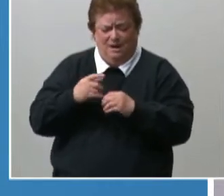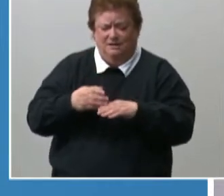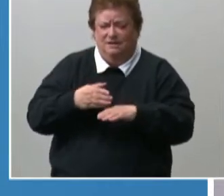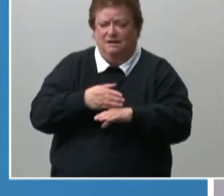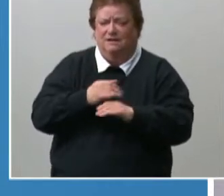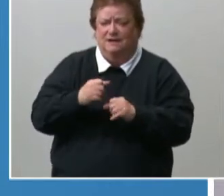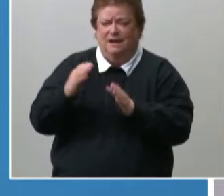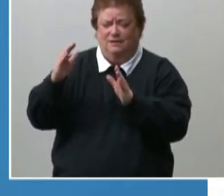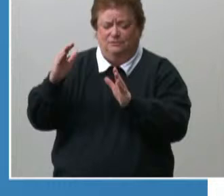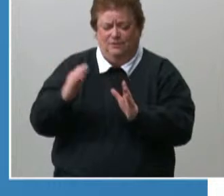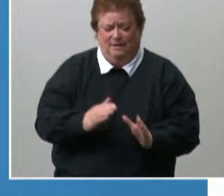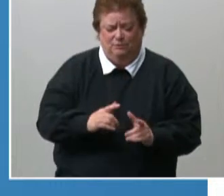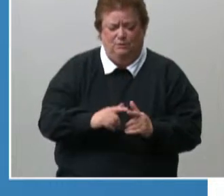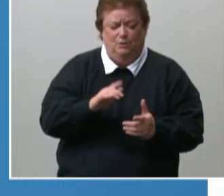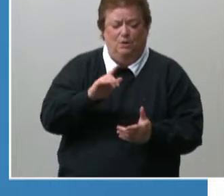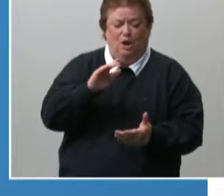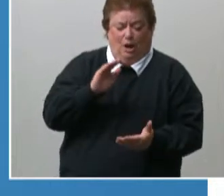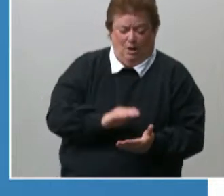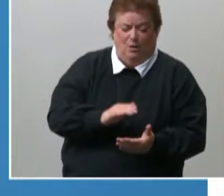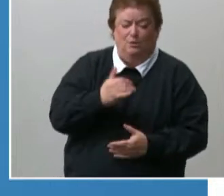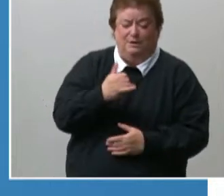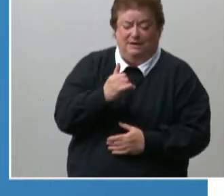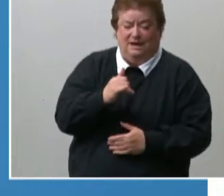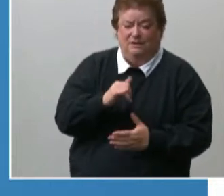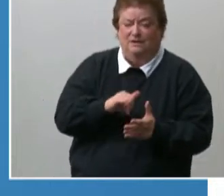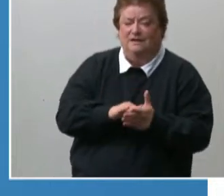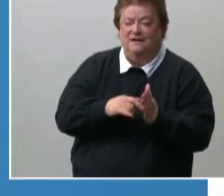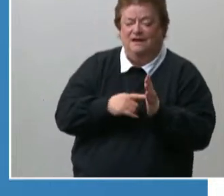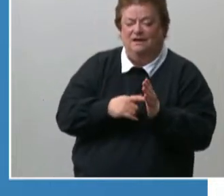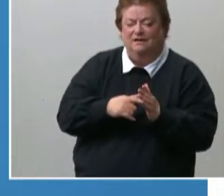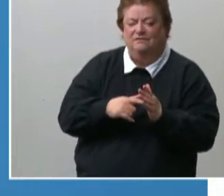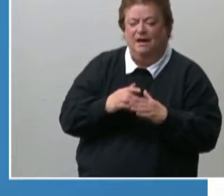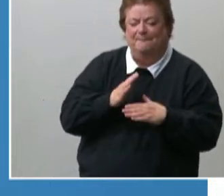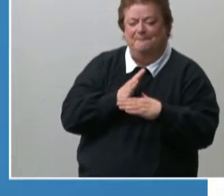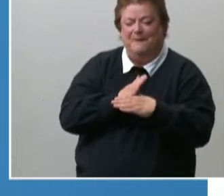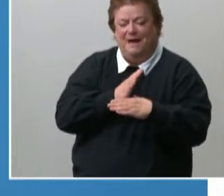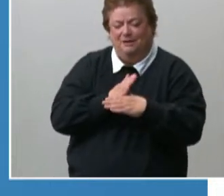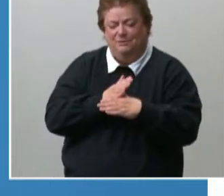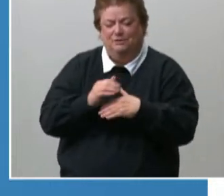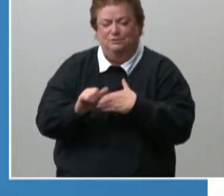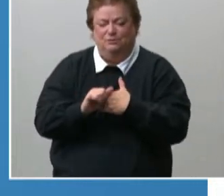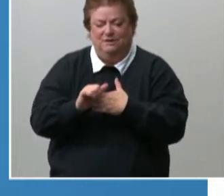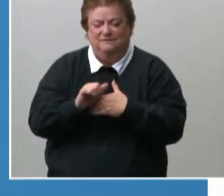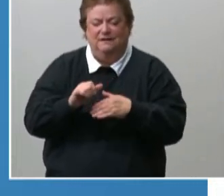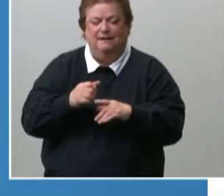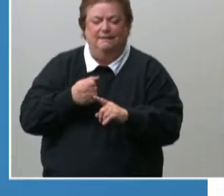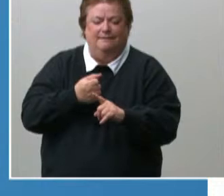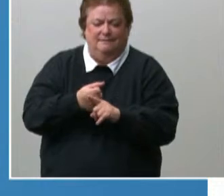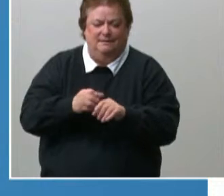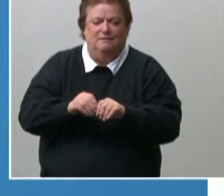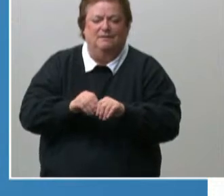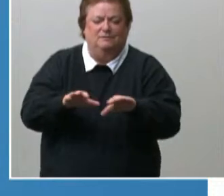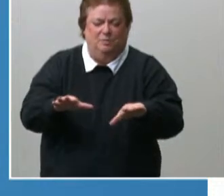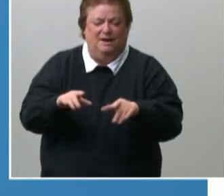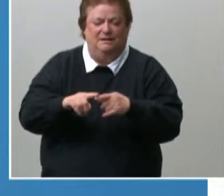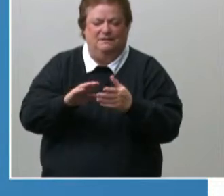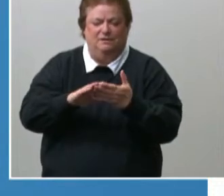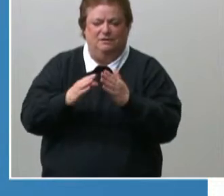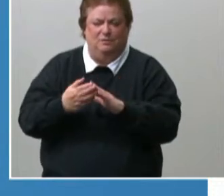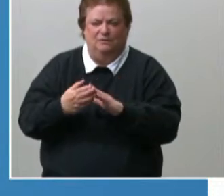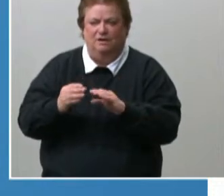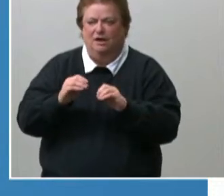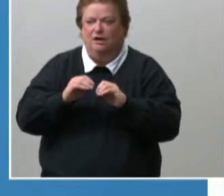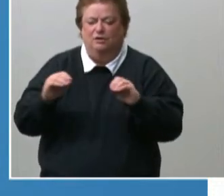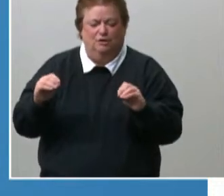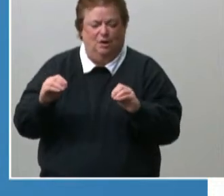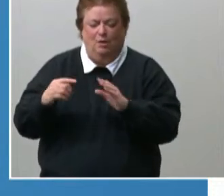now dropped to low yellow. This indicates a moderate risk of spread and impact to our community. No indicators